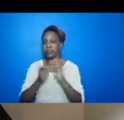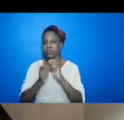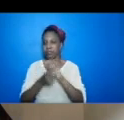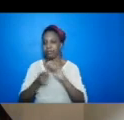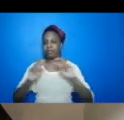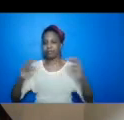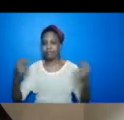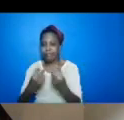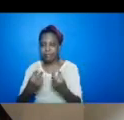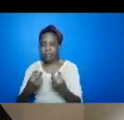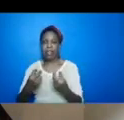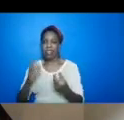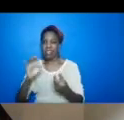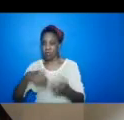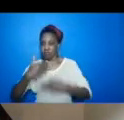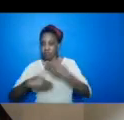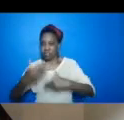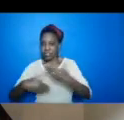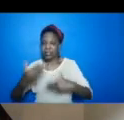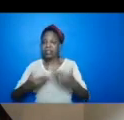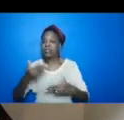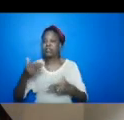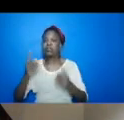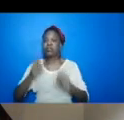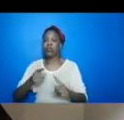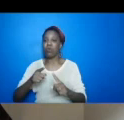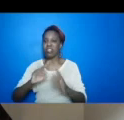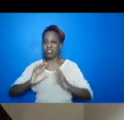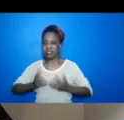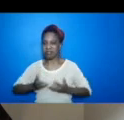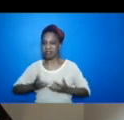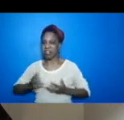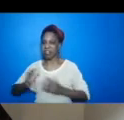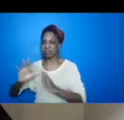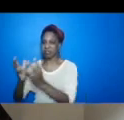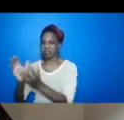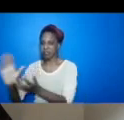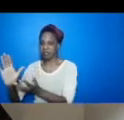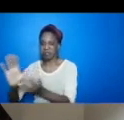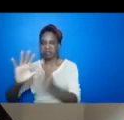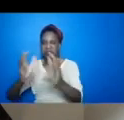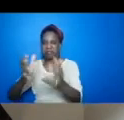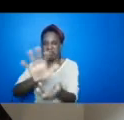identify, and then transform the narratives that shape our society.